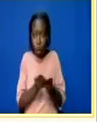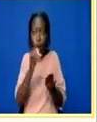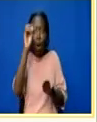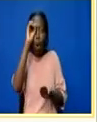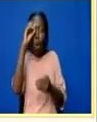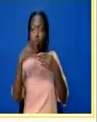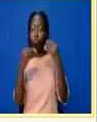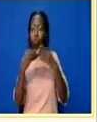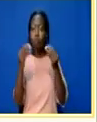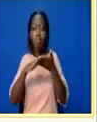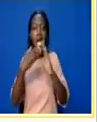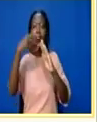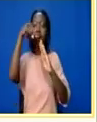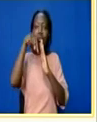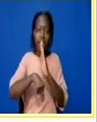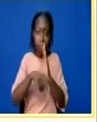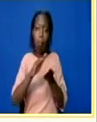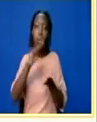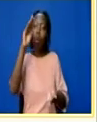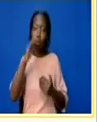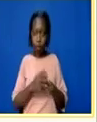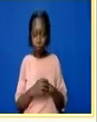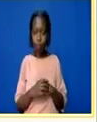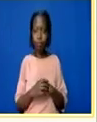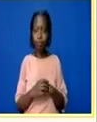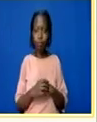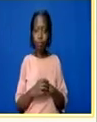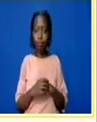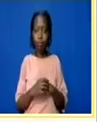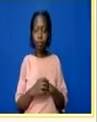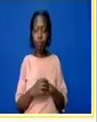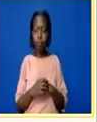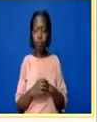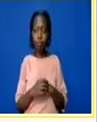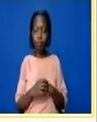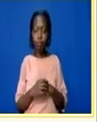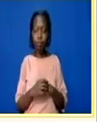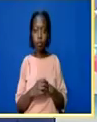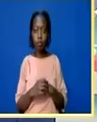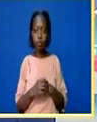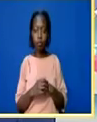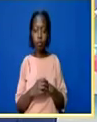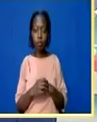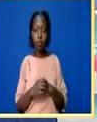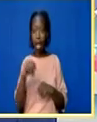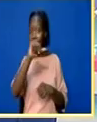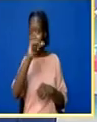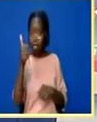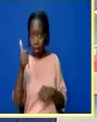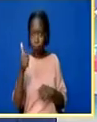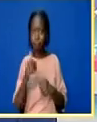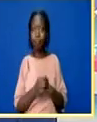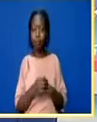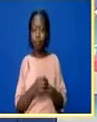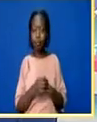deep. The keyword, deep. Deep. They are deep, V-shaped and U-shaped channels. Yes. Another place,